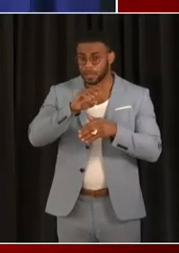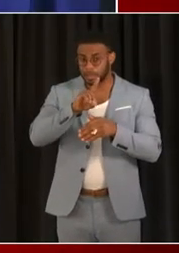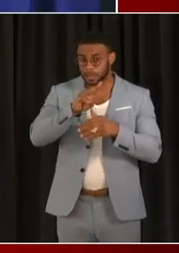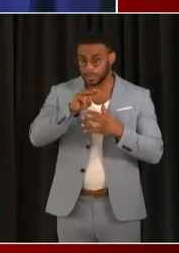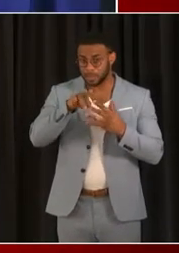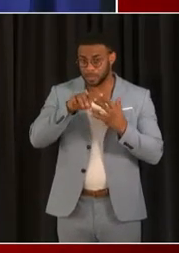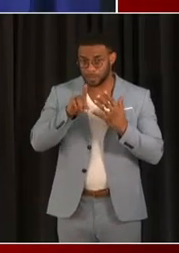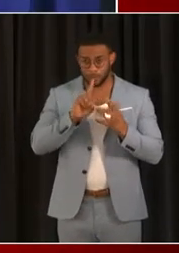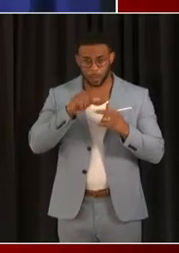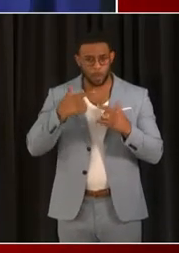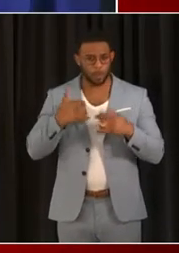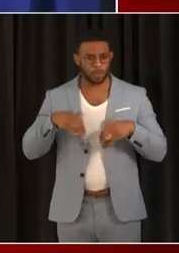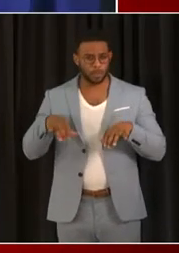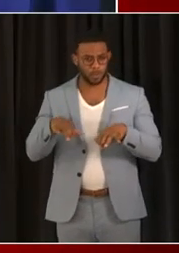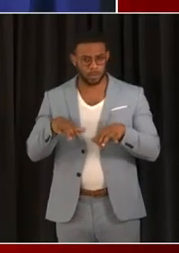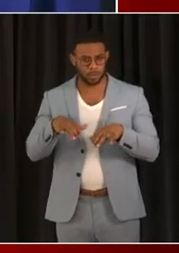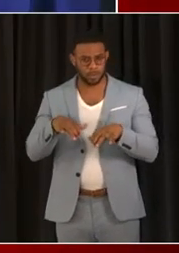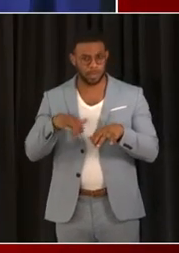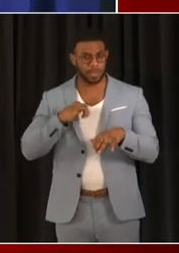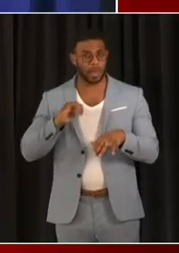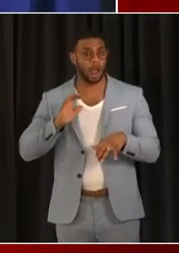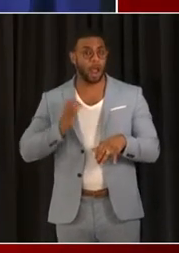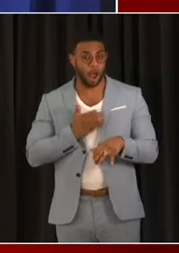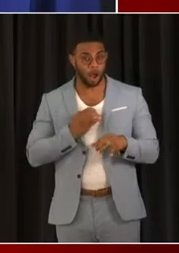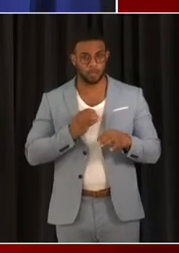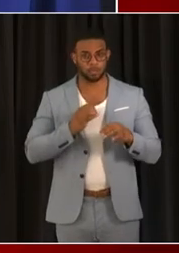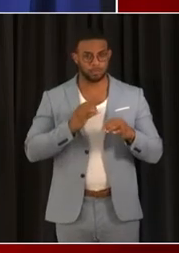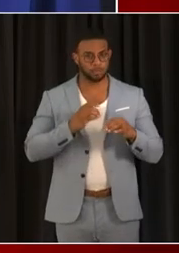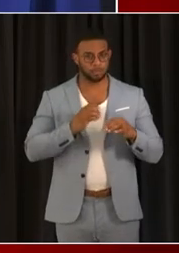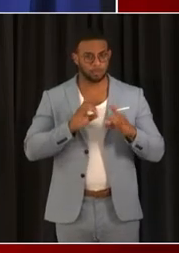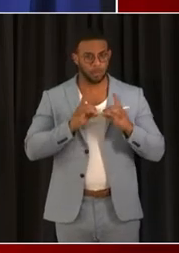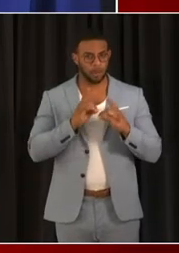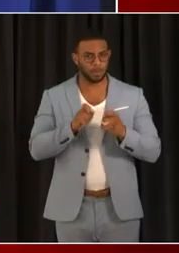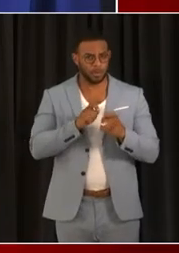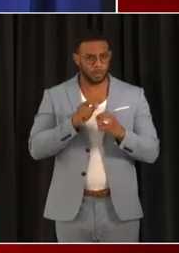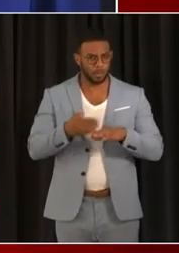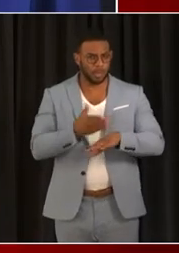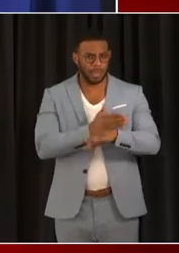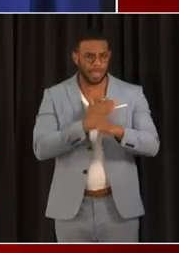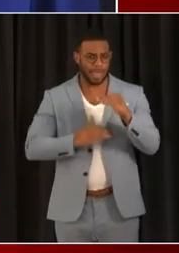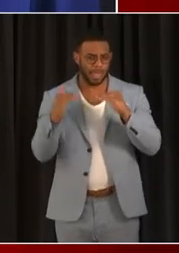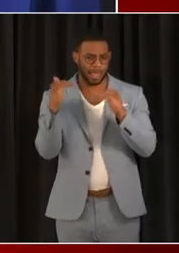to talk a little bit about what we've been doing in DMPED specifically to enhance equity.